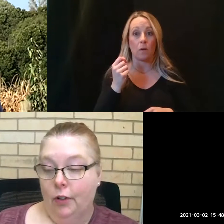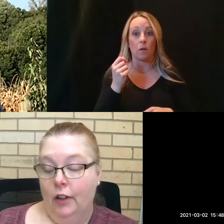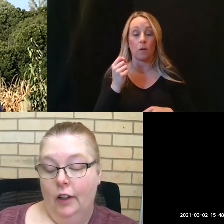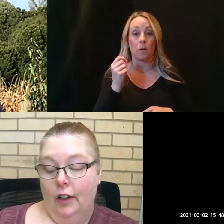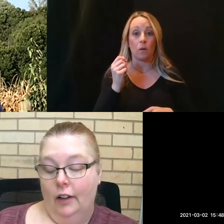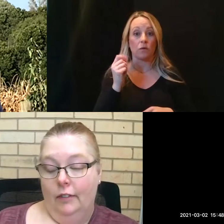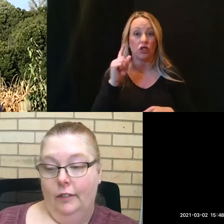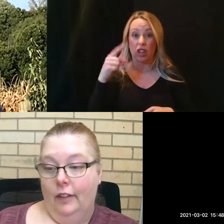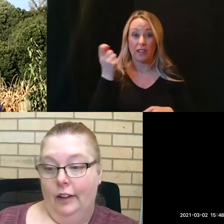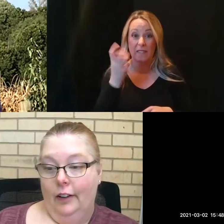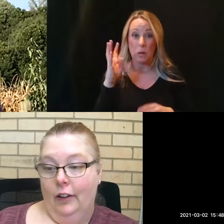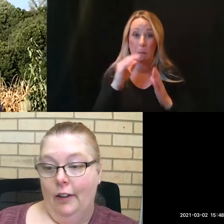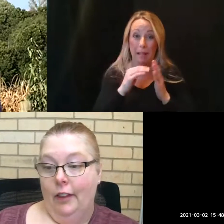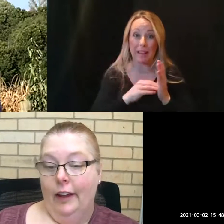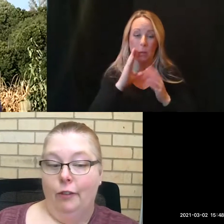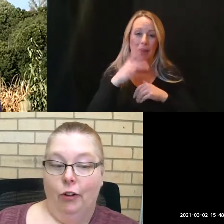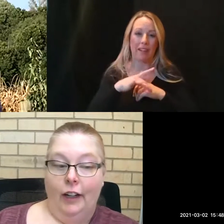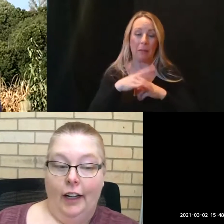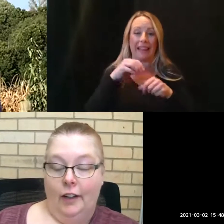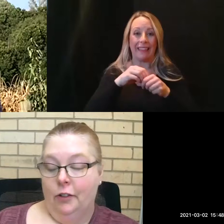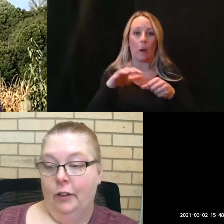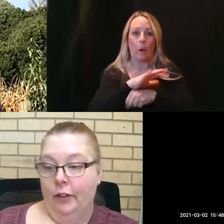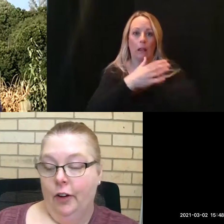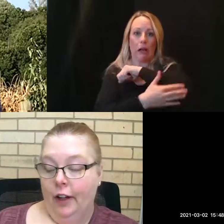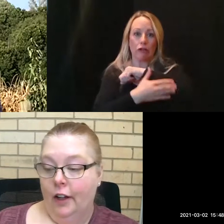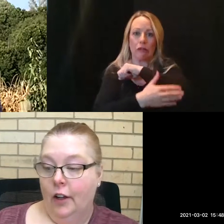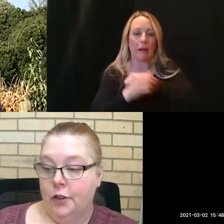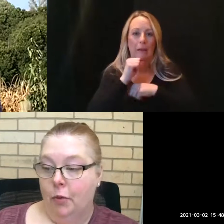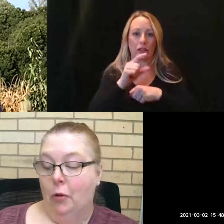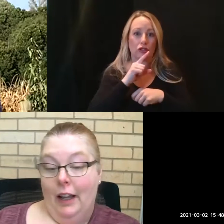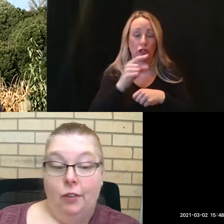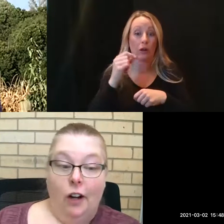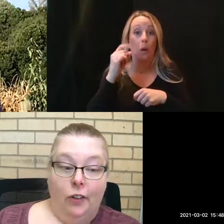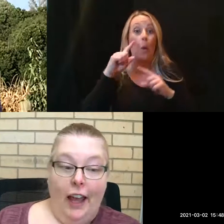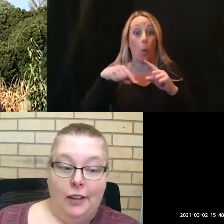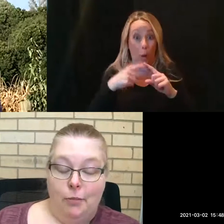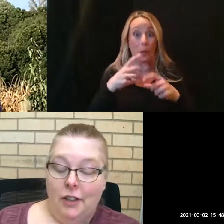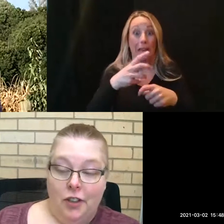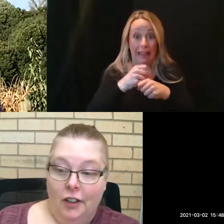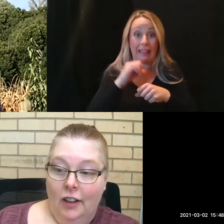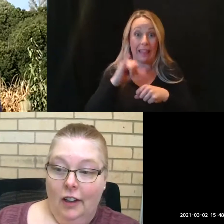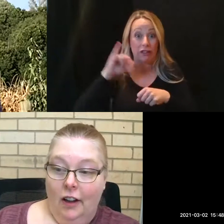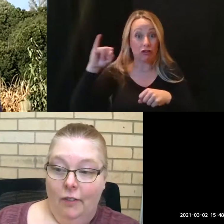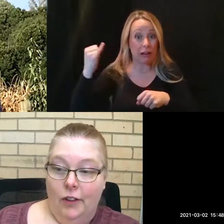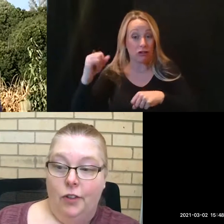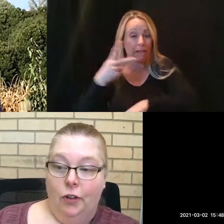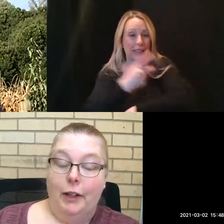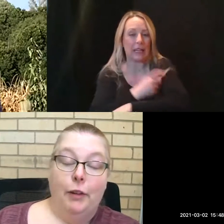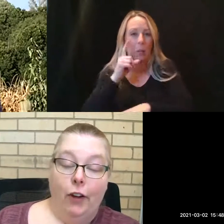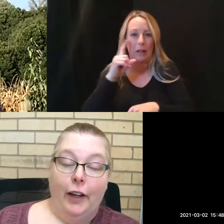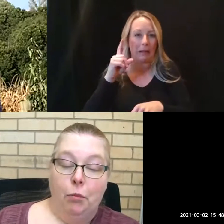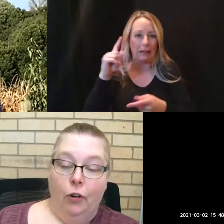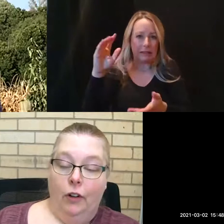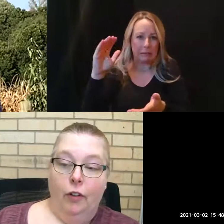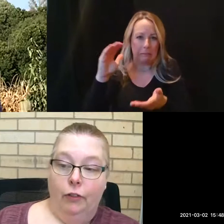country. So I would think if we're going to get it, it's going to be very small. But as Dr. Katz mentioned, this is going